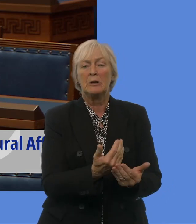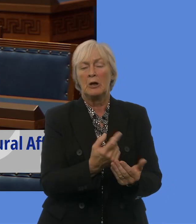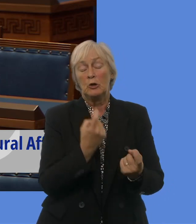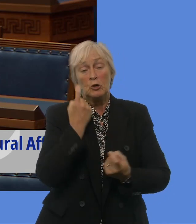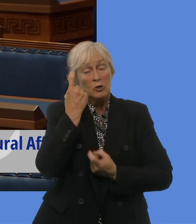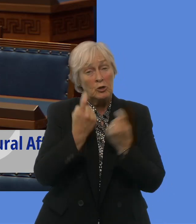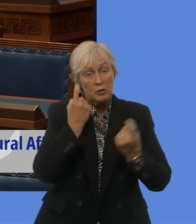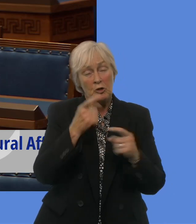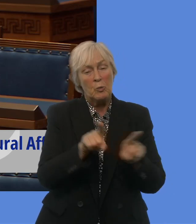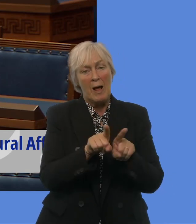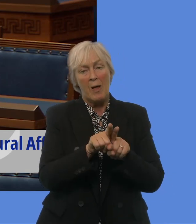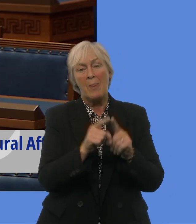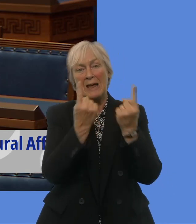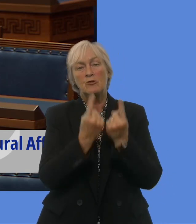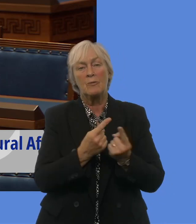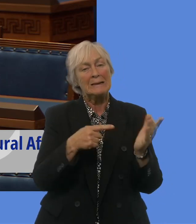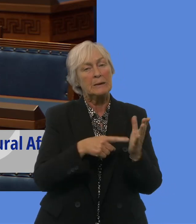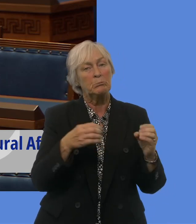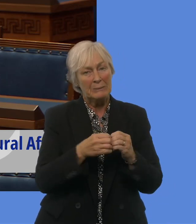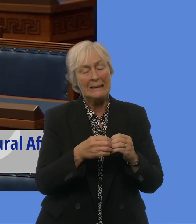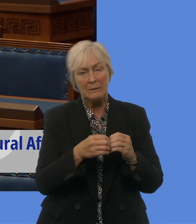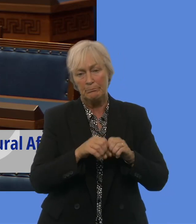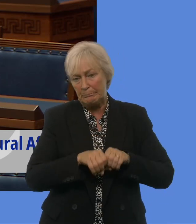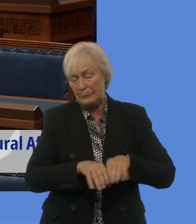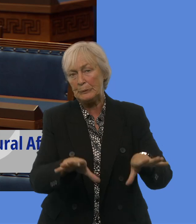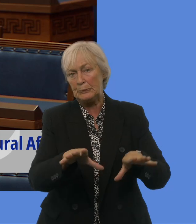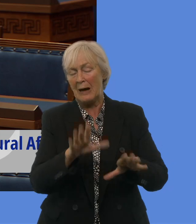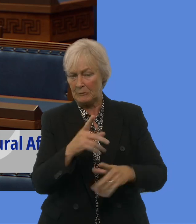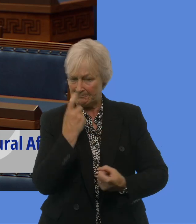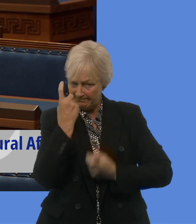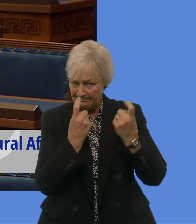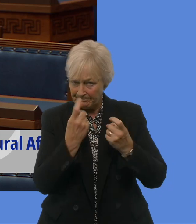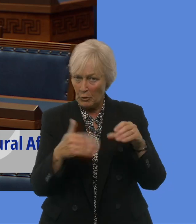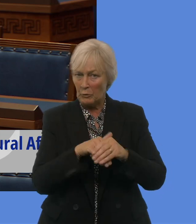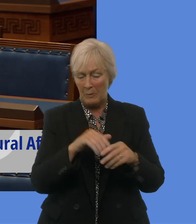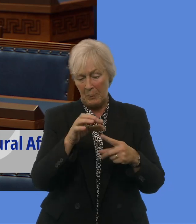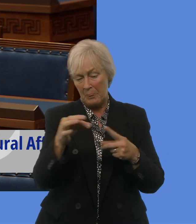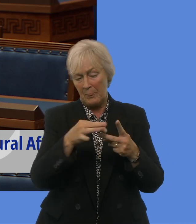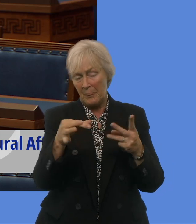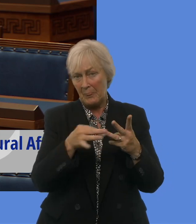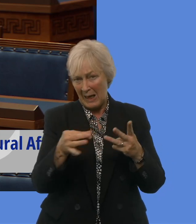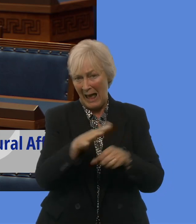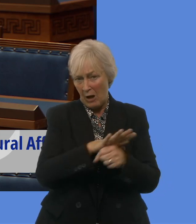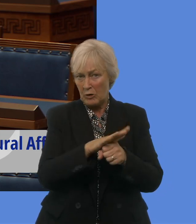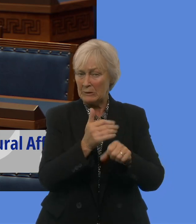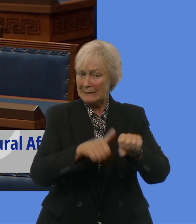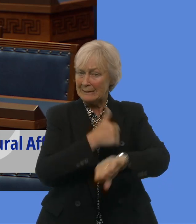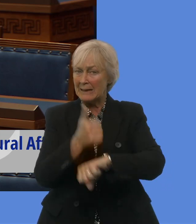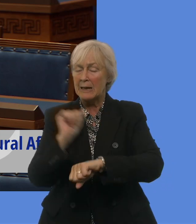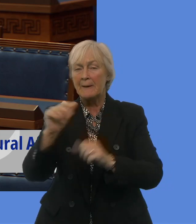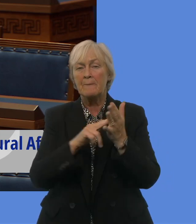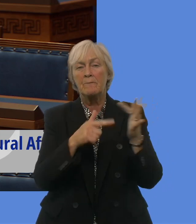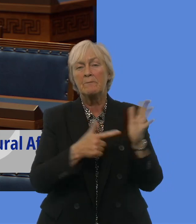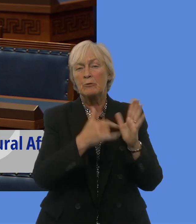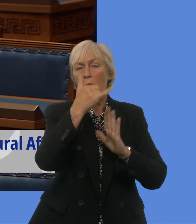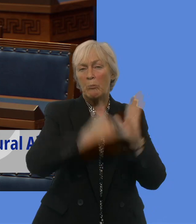conscious that the issue of TB requires an holistic approach and has to be based upon the 3 pillars which were set out in the Chief Veterinary Officer's report late last